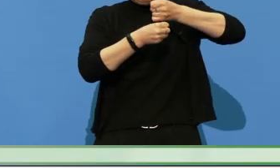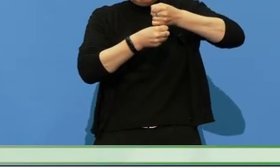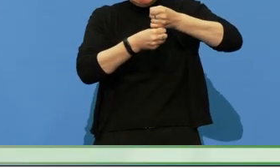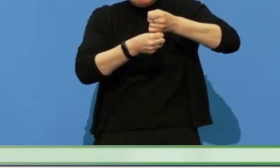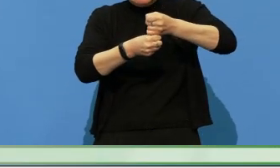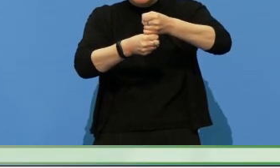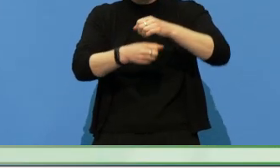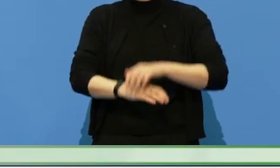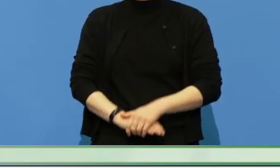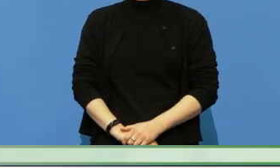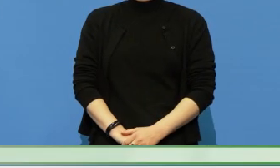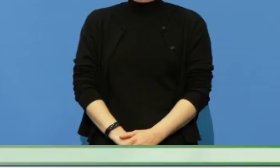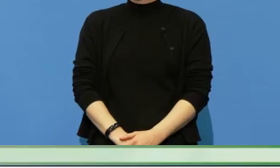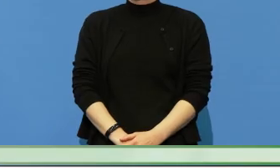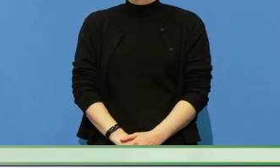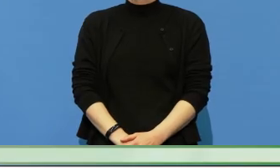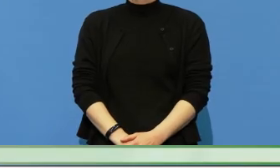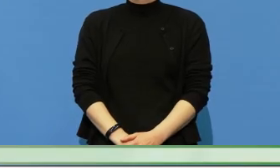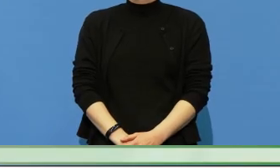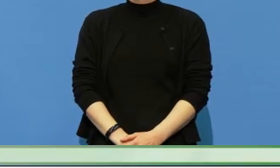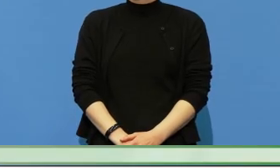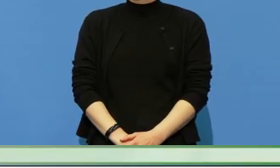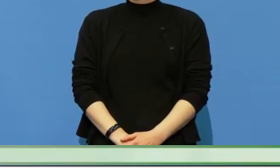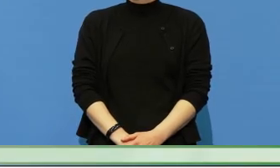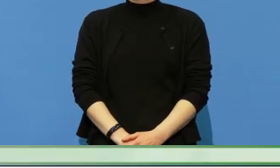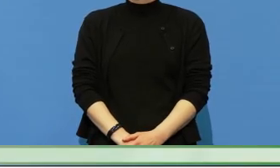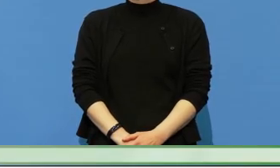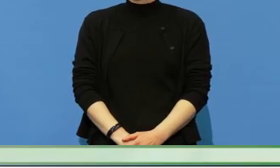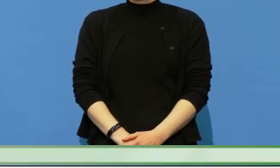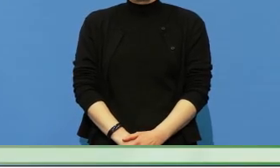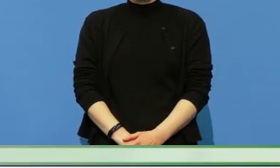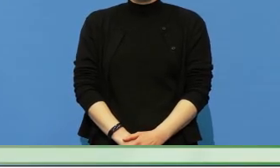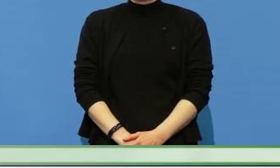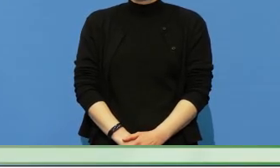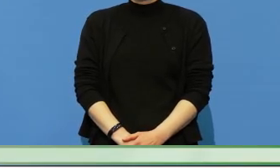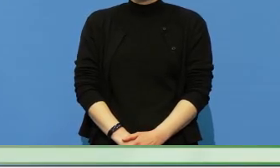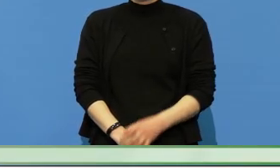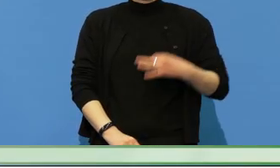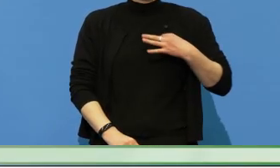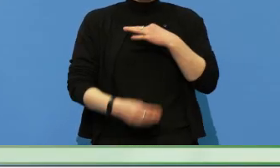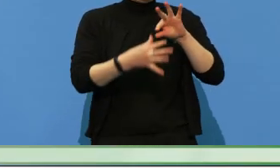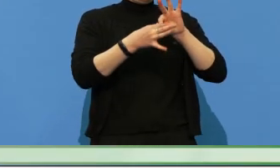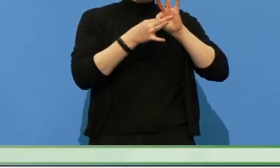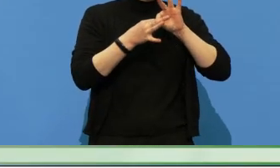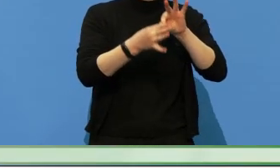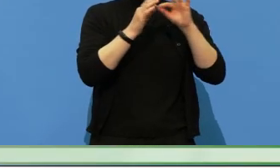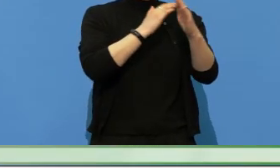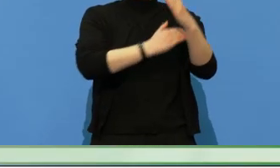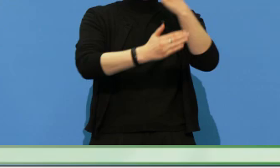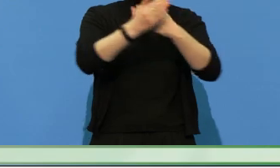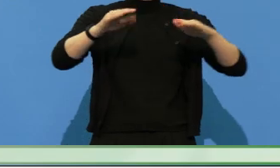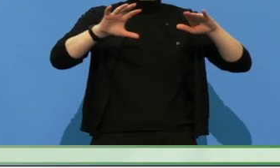Our roots are with disabilities because as a structure we are divided into two